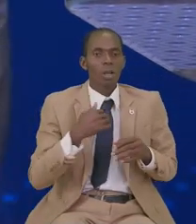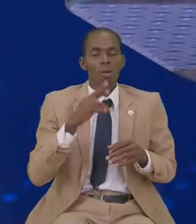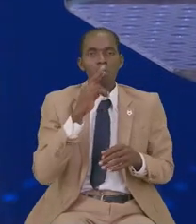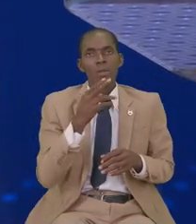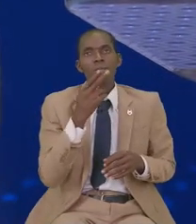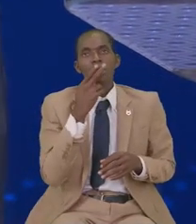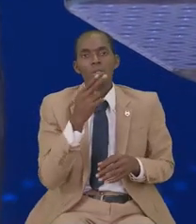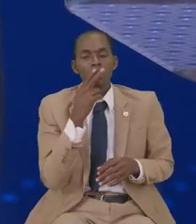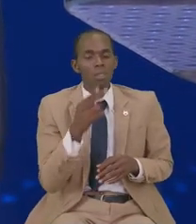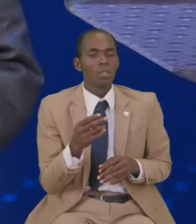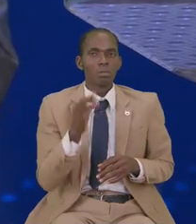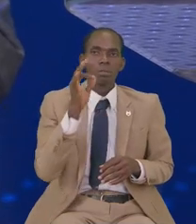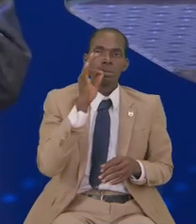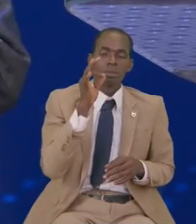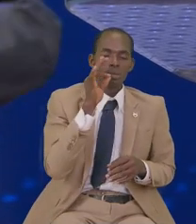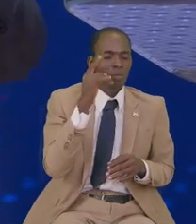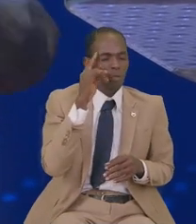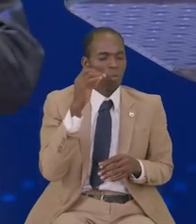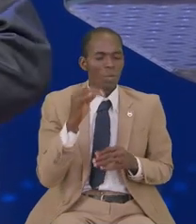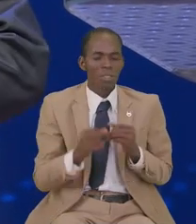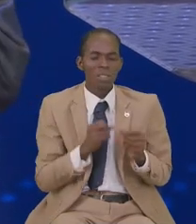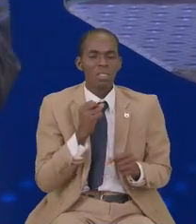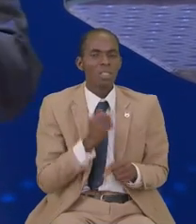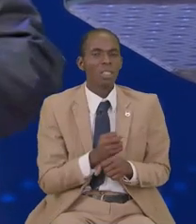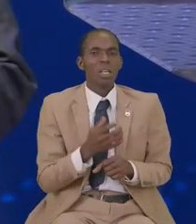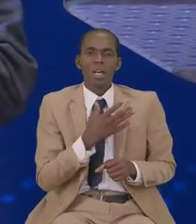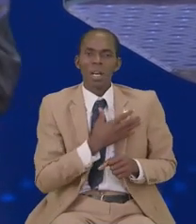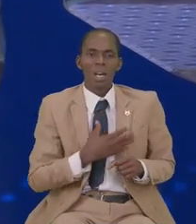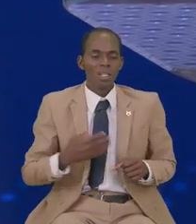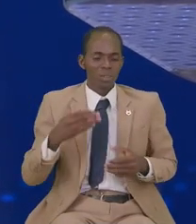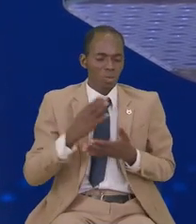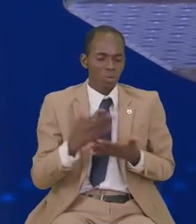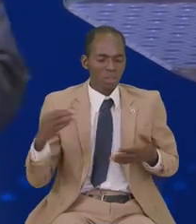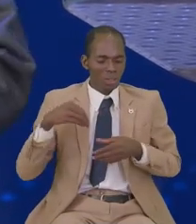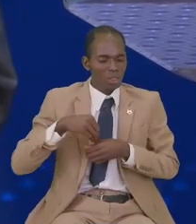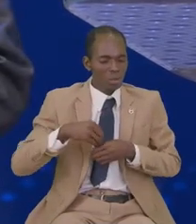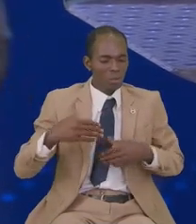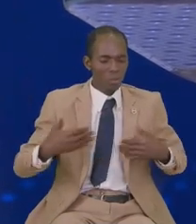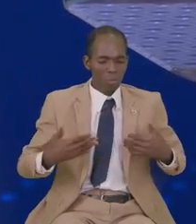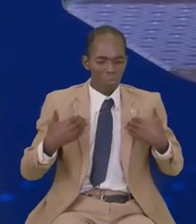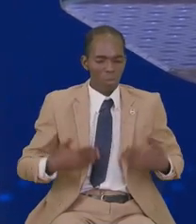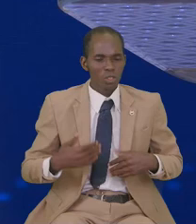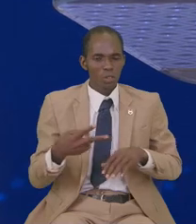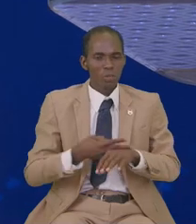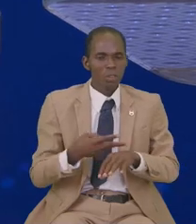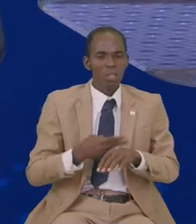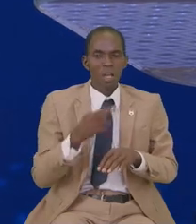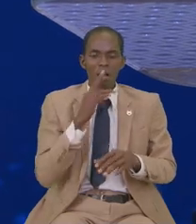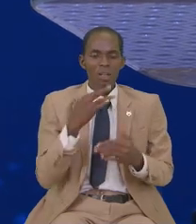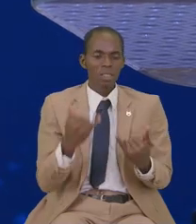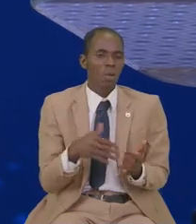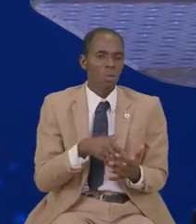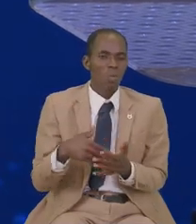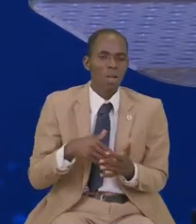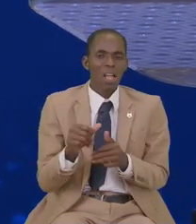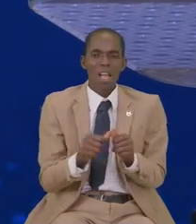for years, and the tissues, they're worn down. The cells, they're broken down. And everything